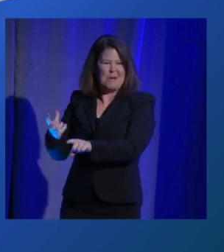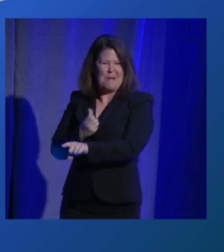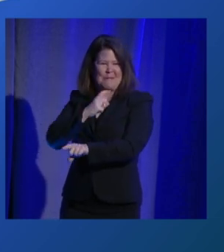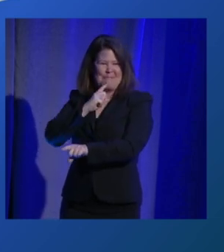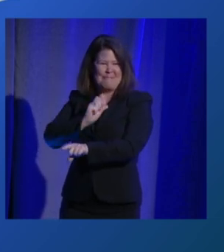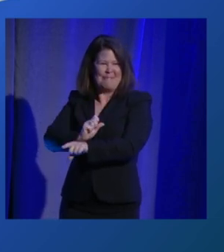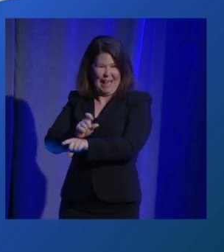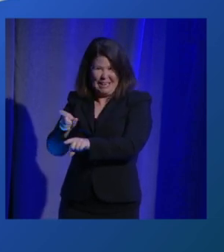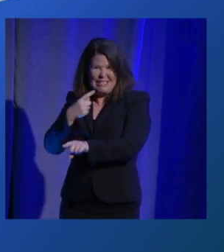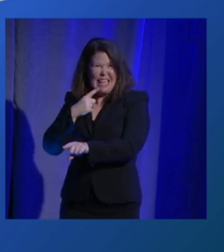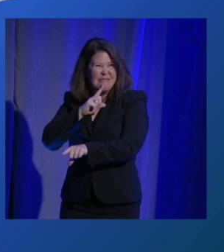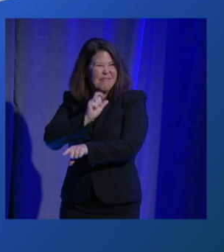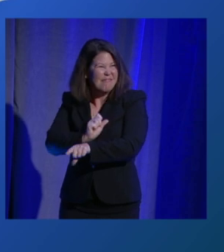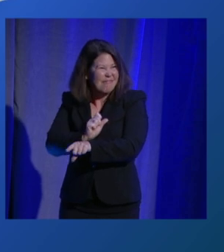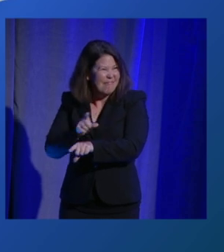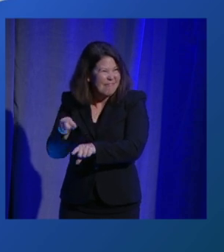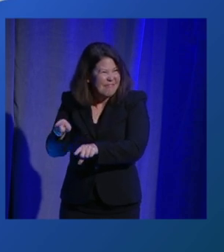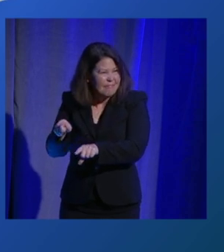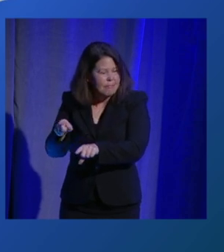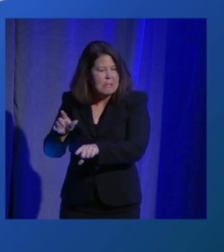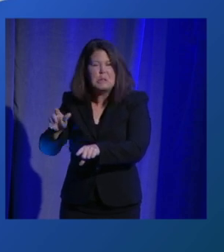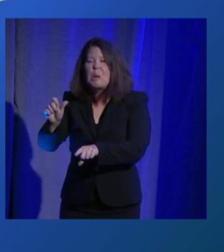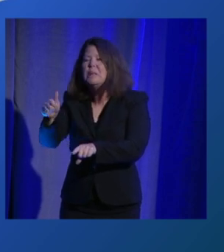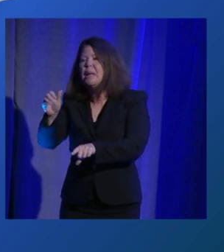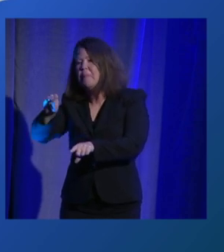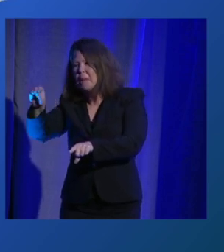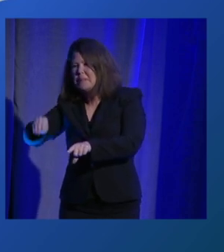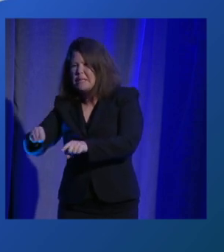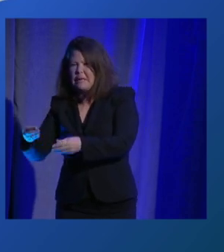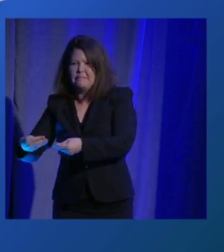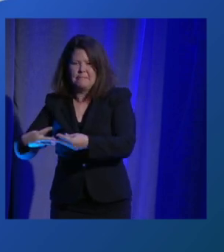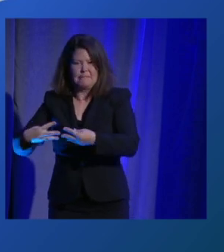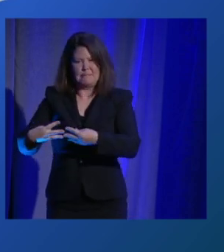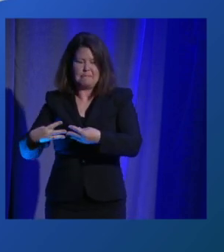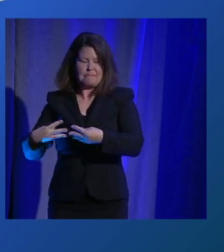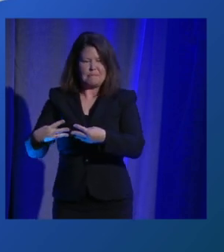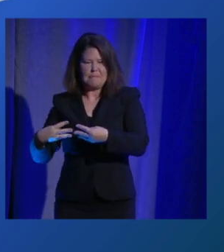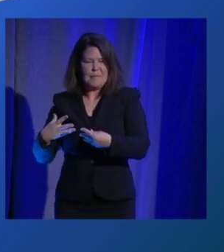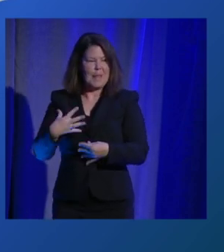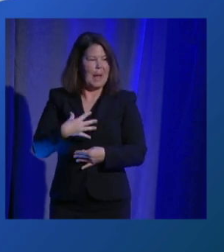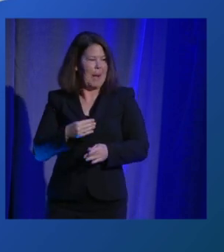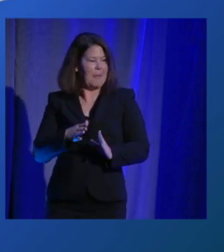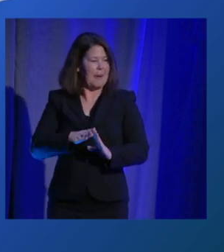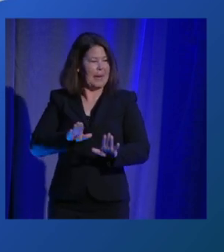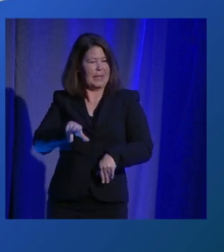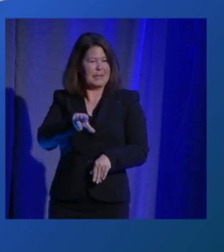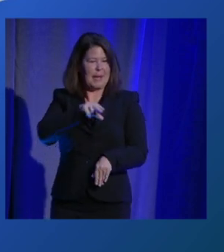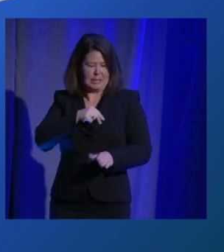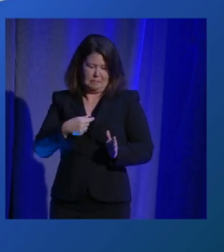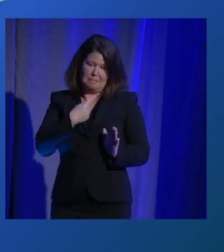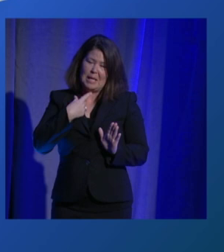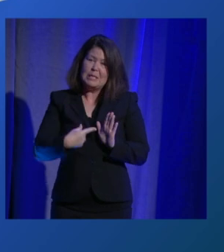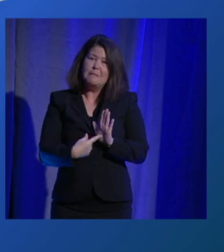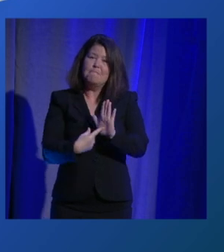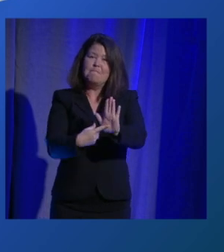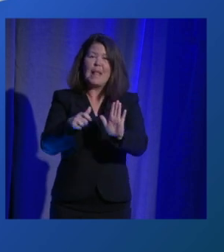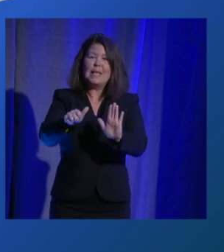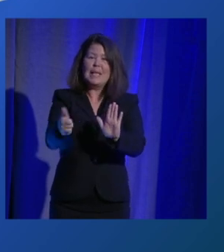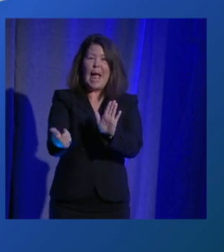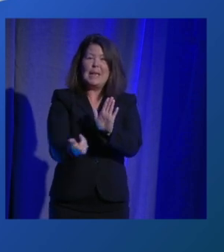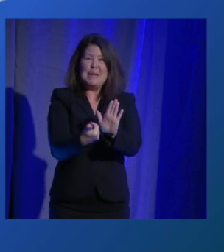says I've won them so I take that list when I'm wearing my White House badge I go to the White House and I say you owe me 10 new